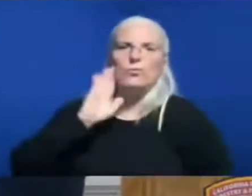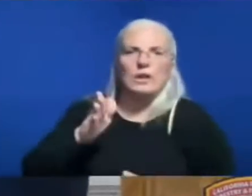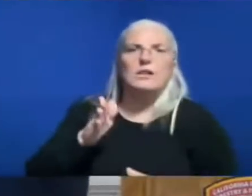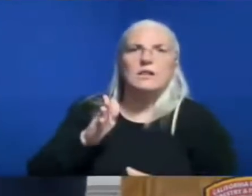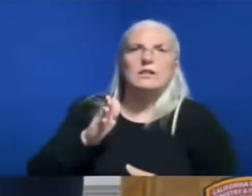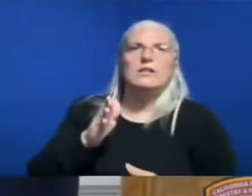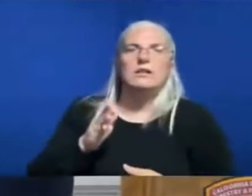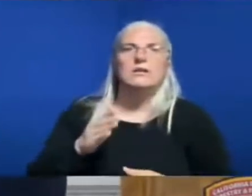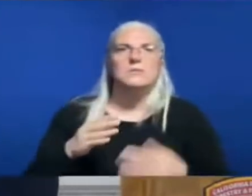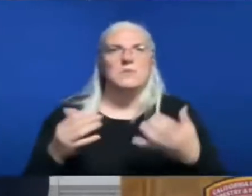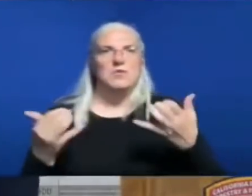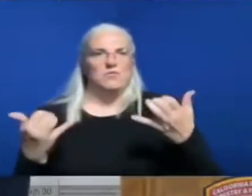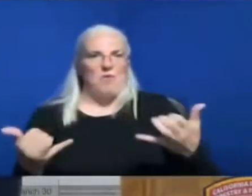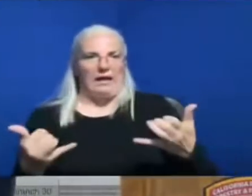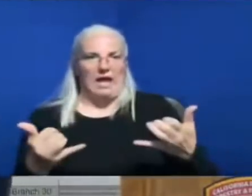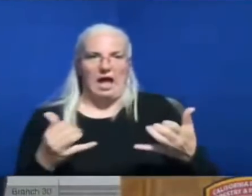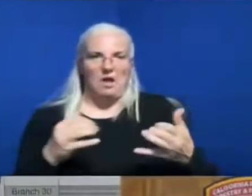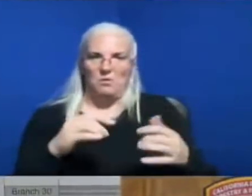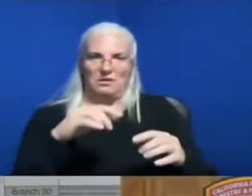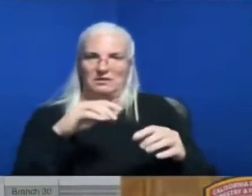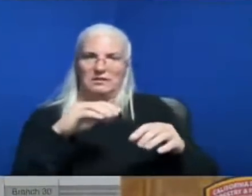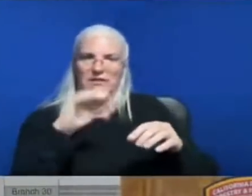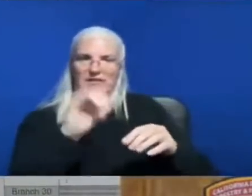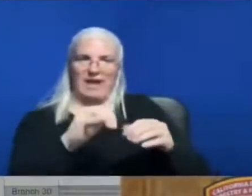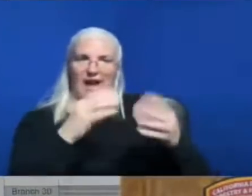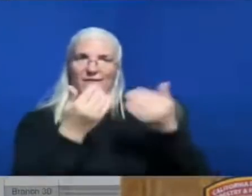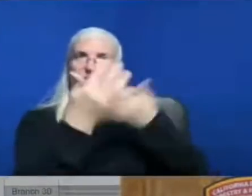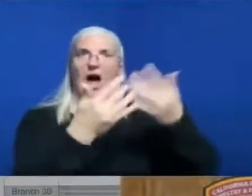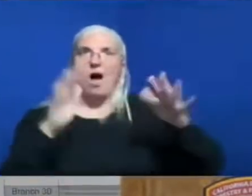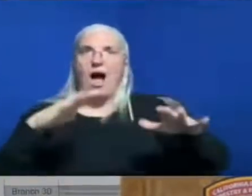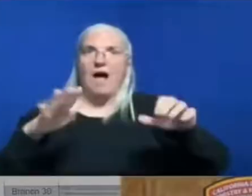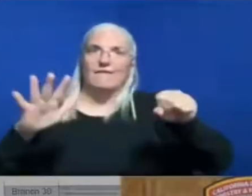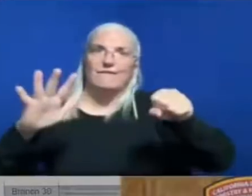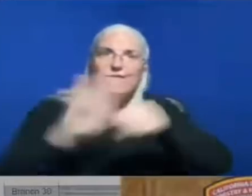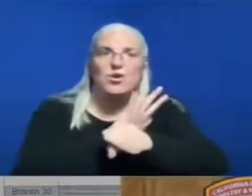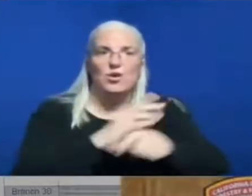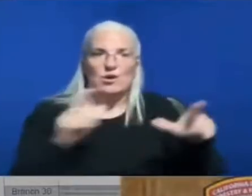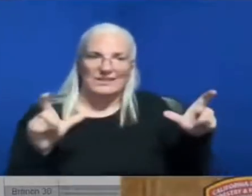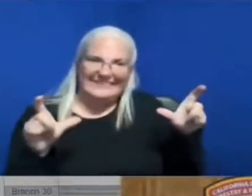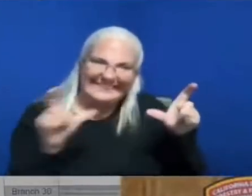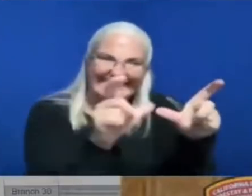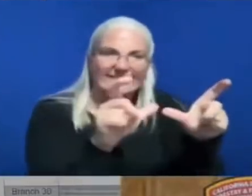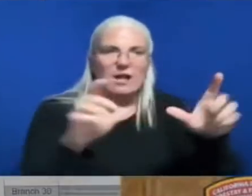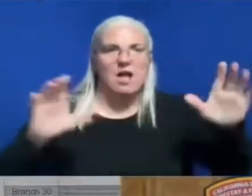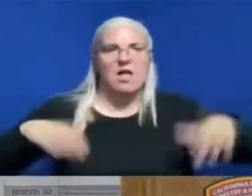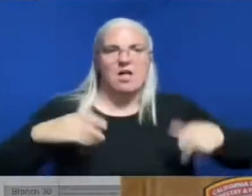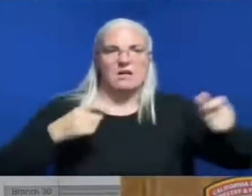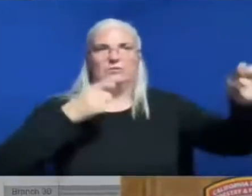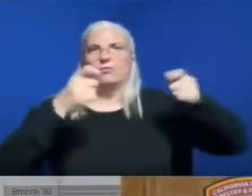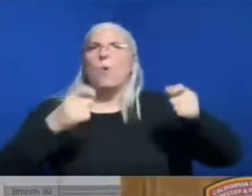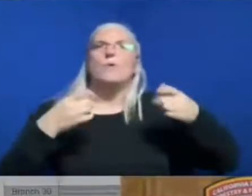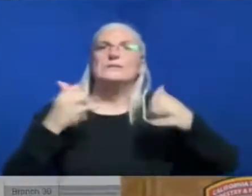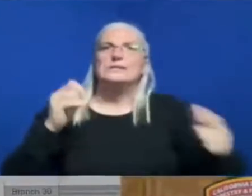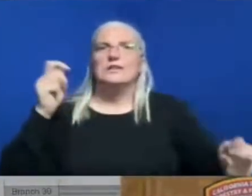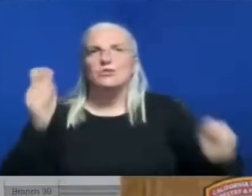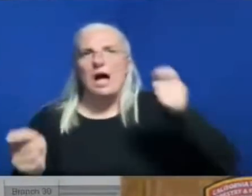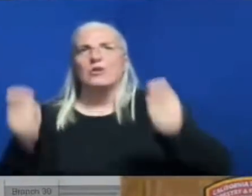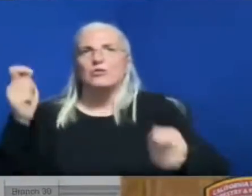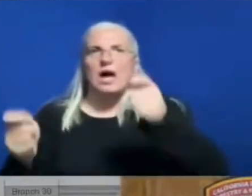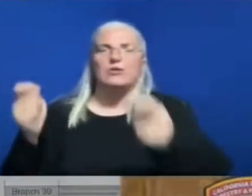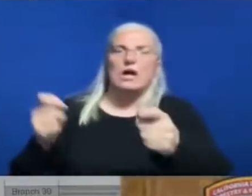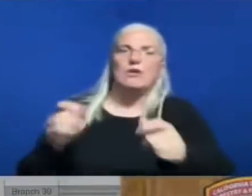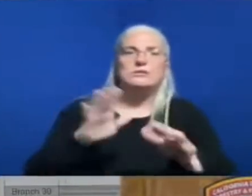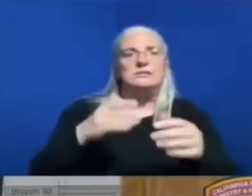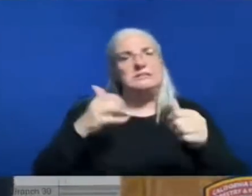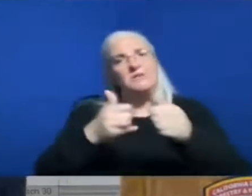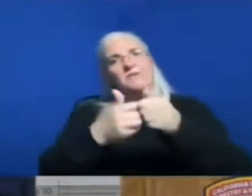incredibly dynamic incident. So I just want to share that with everyone. Quite a distance away from the communities. We continue to be diligent, and we don't want it in there, but